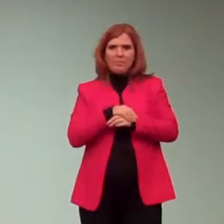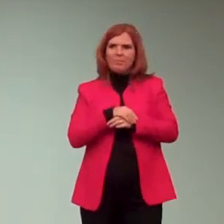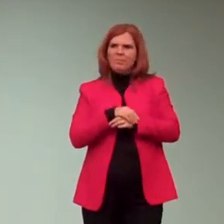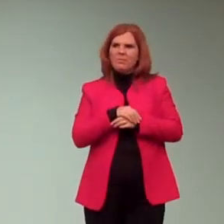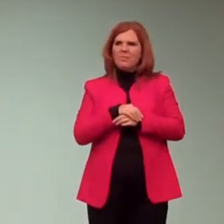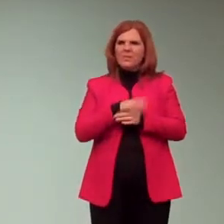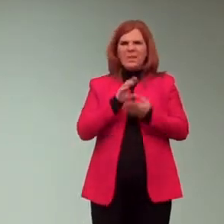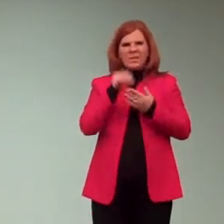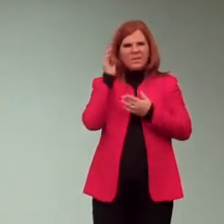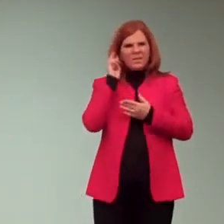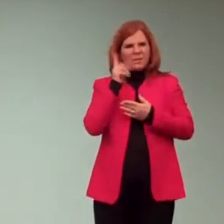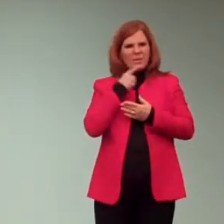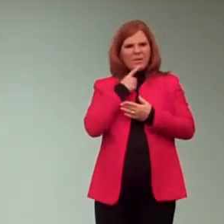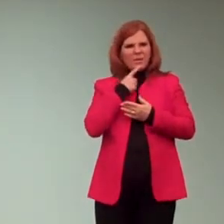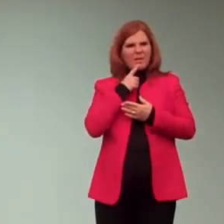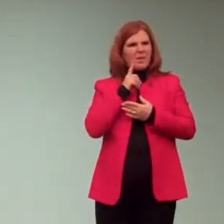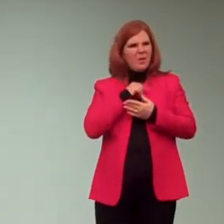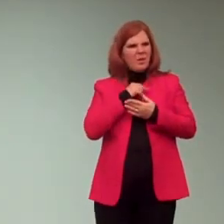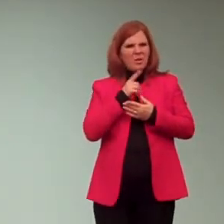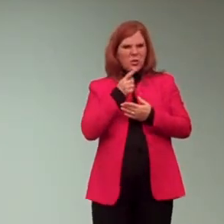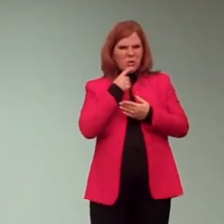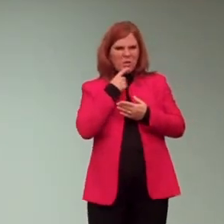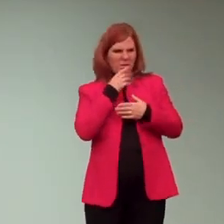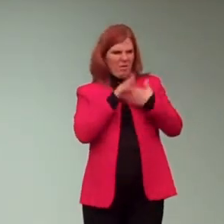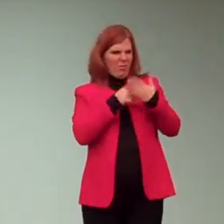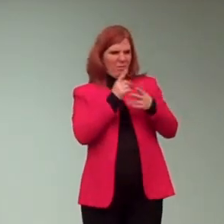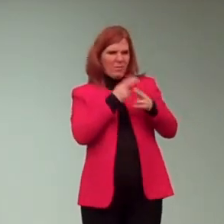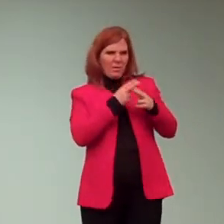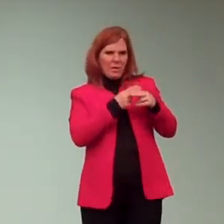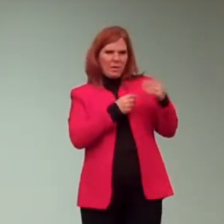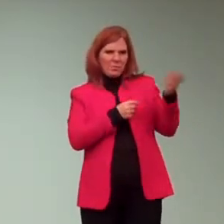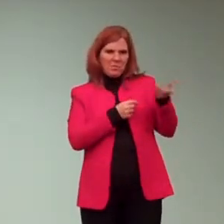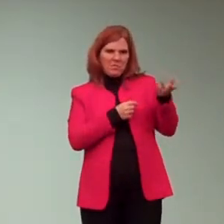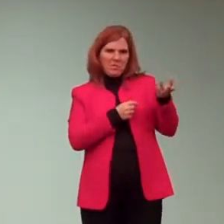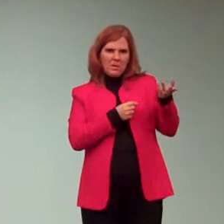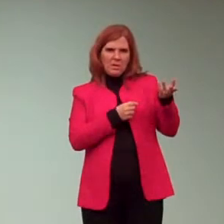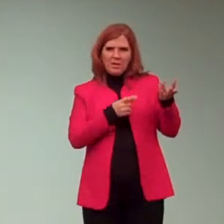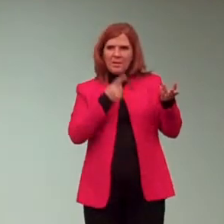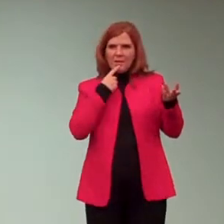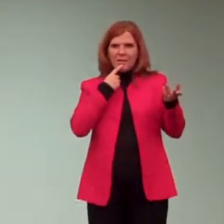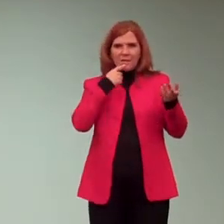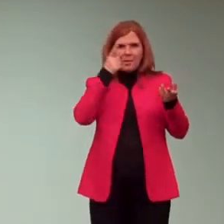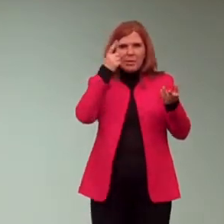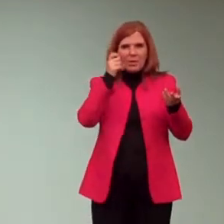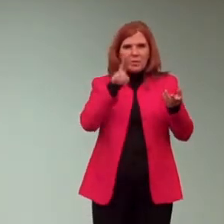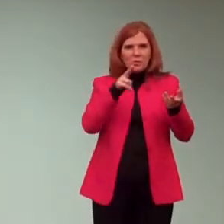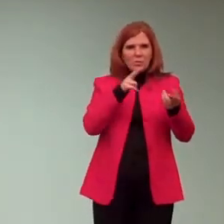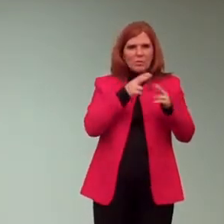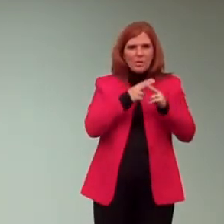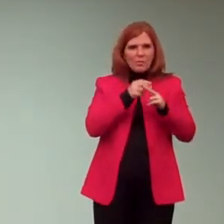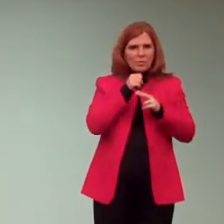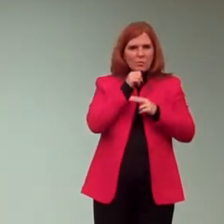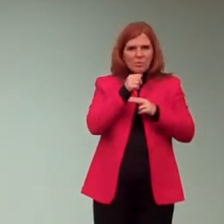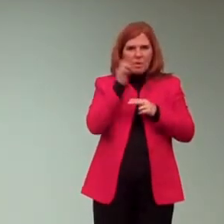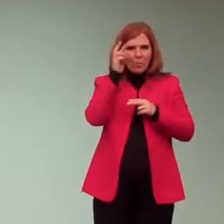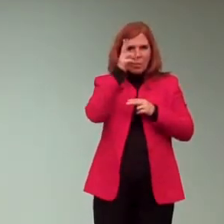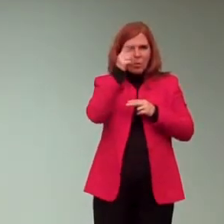would say, "You can pronounce most of our names." I said, "Because your names aren't unusual to